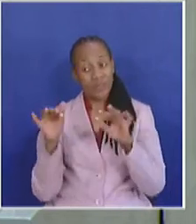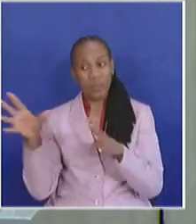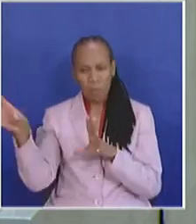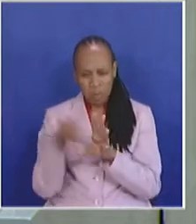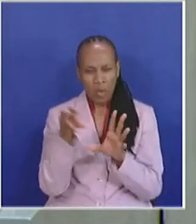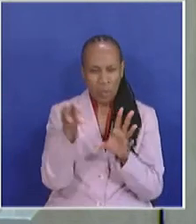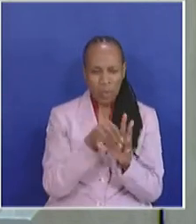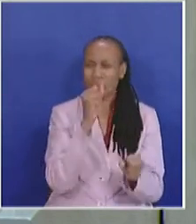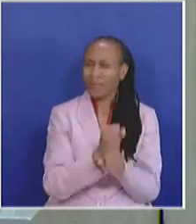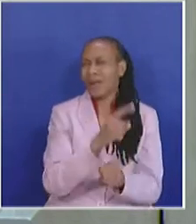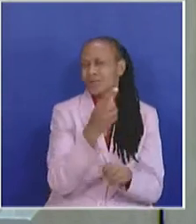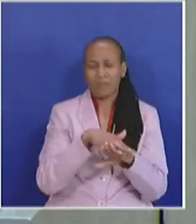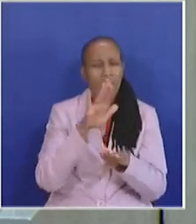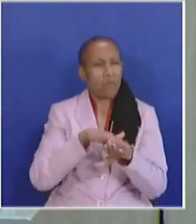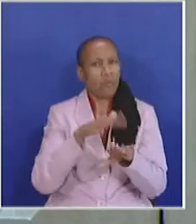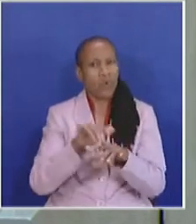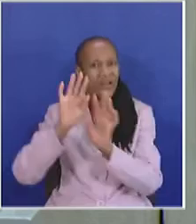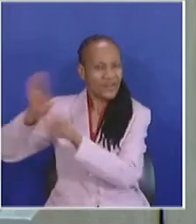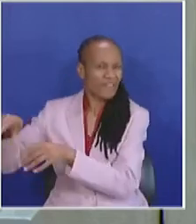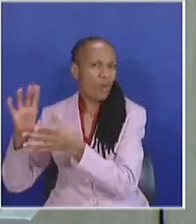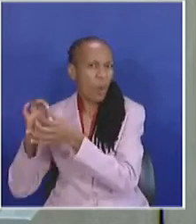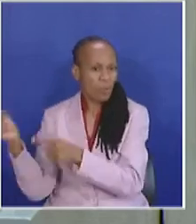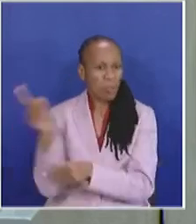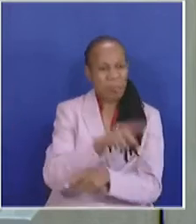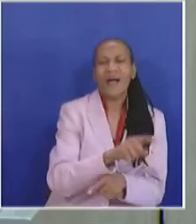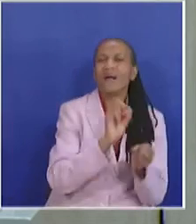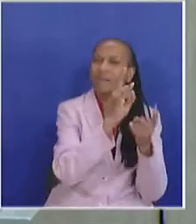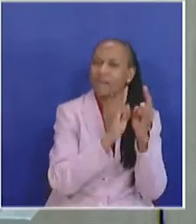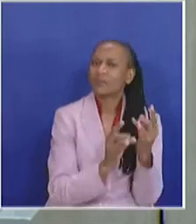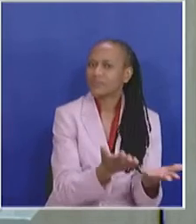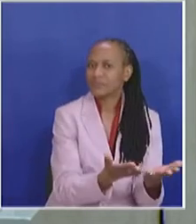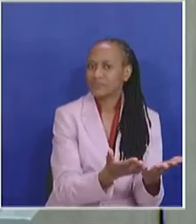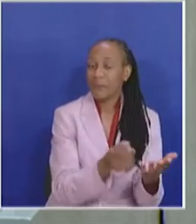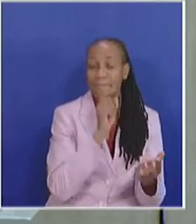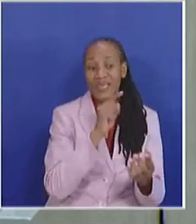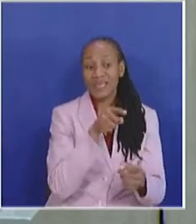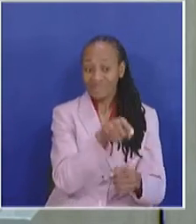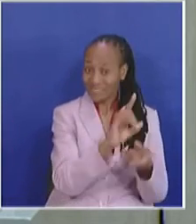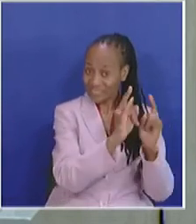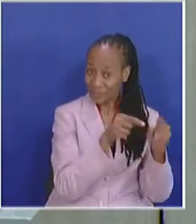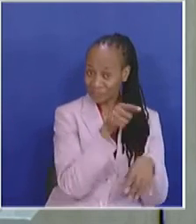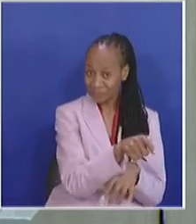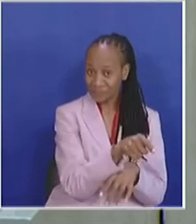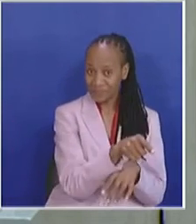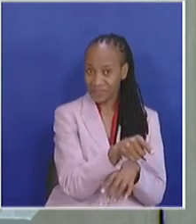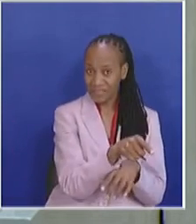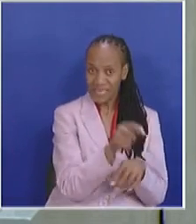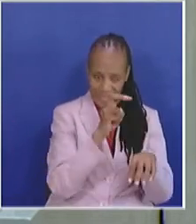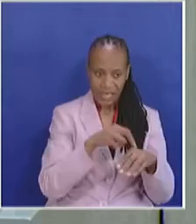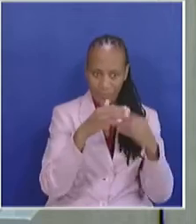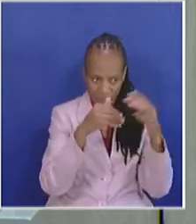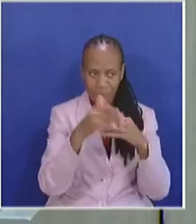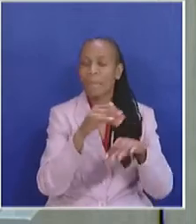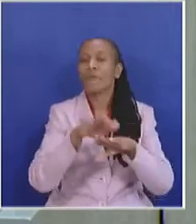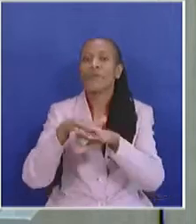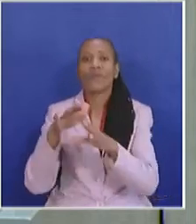as a result of in-migration and urbanization, there's a lot of pressure for increased infrastructure investment. We